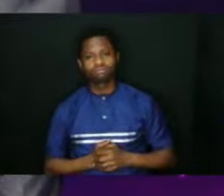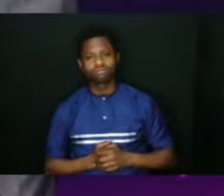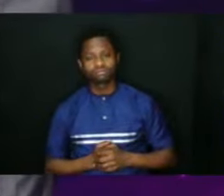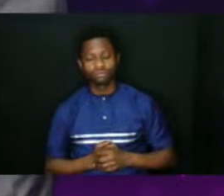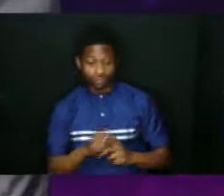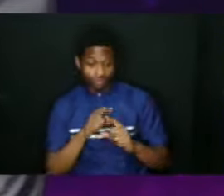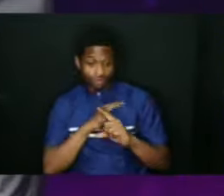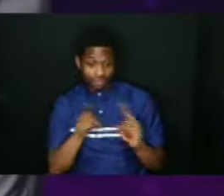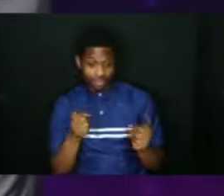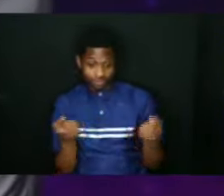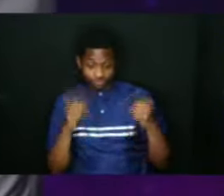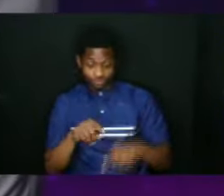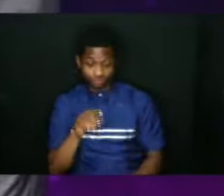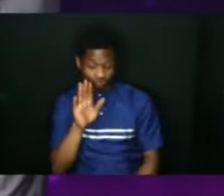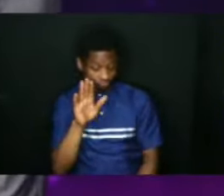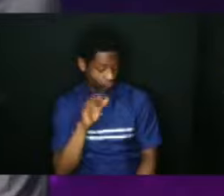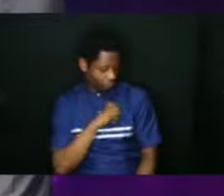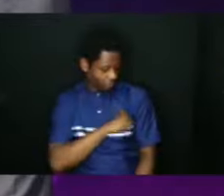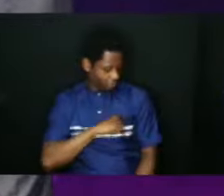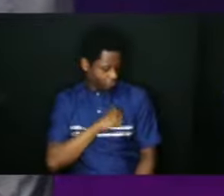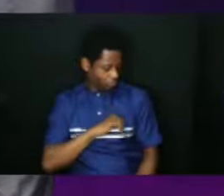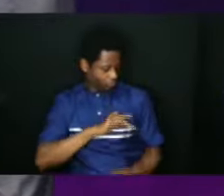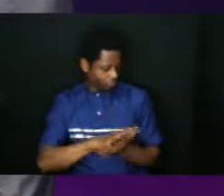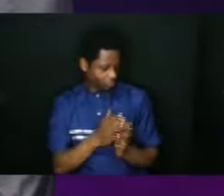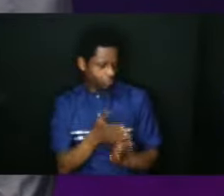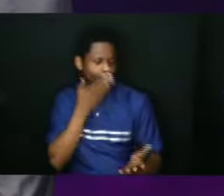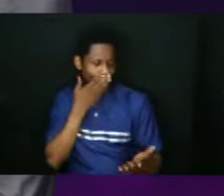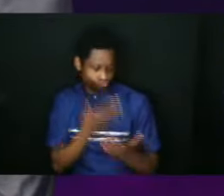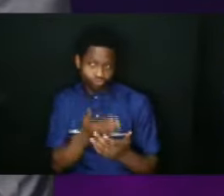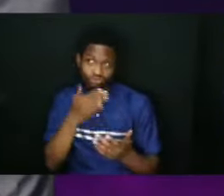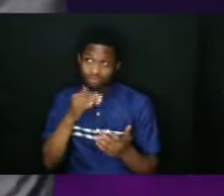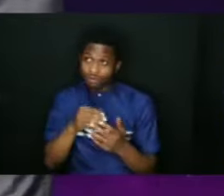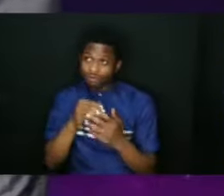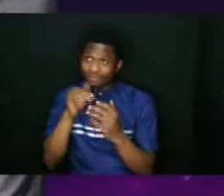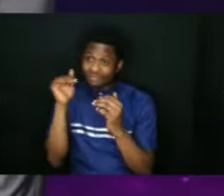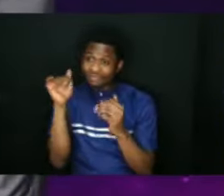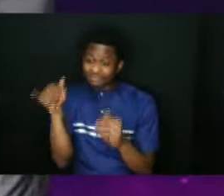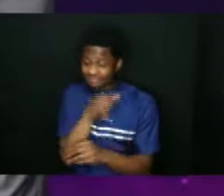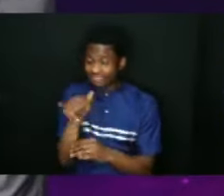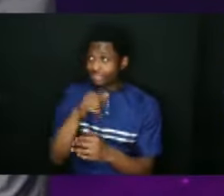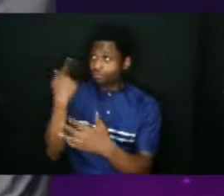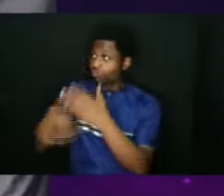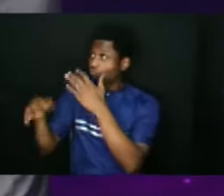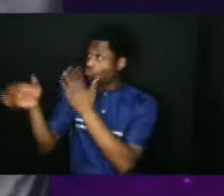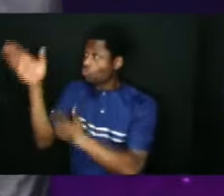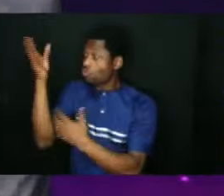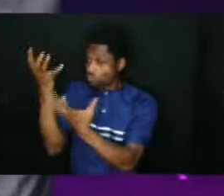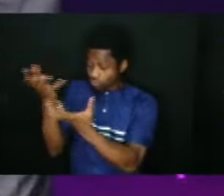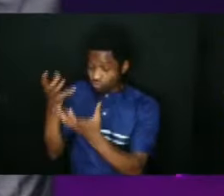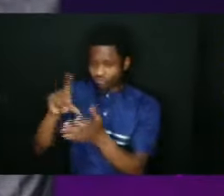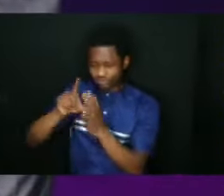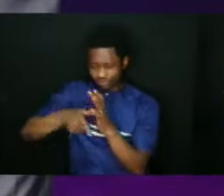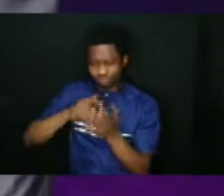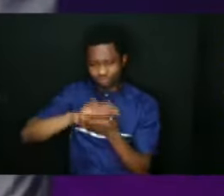But whenever your attitude is a virtue, is a precious stone, it becomes a voice that echoes in